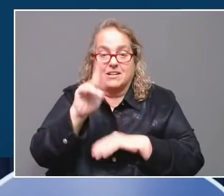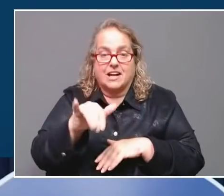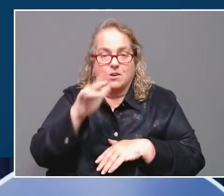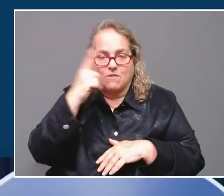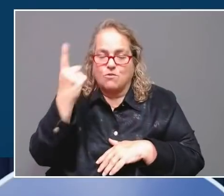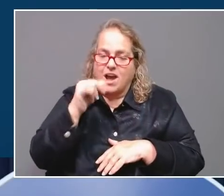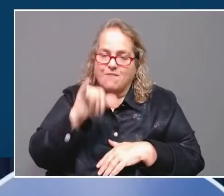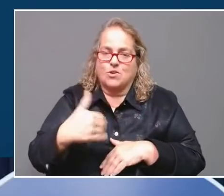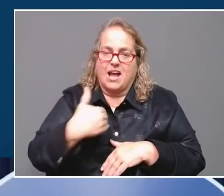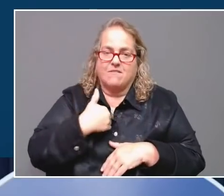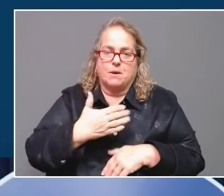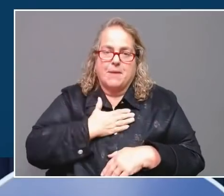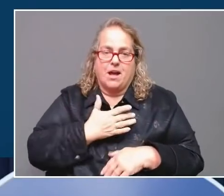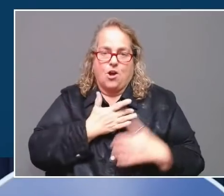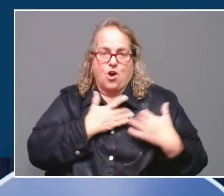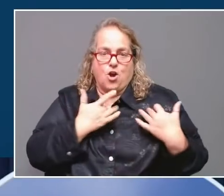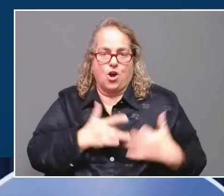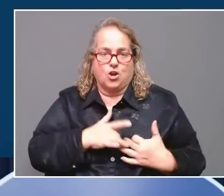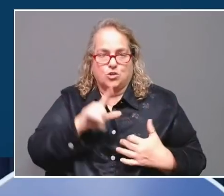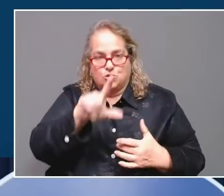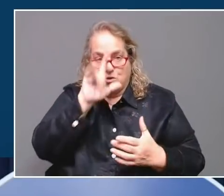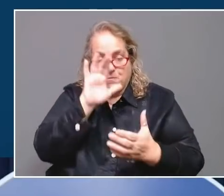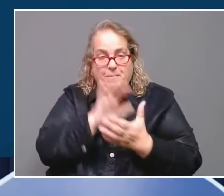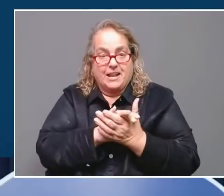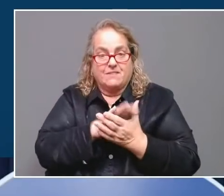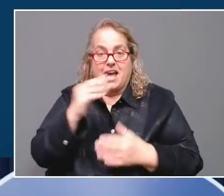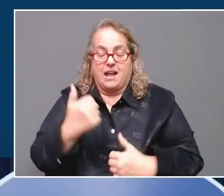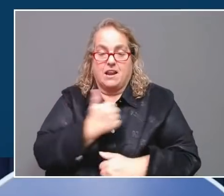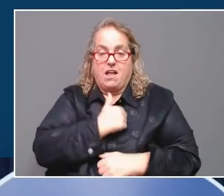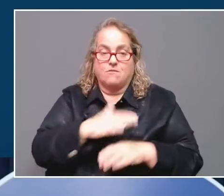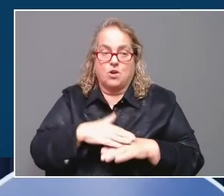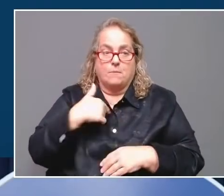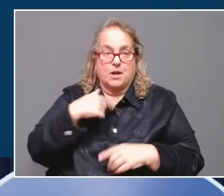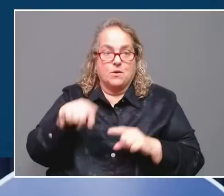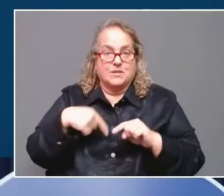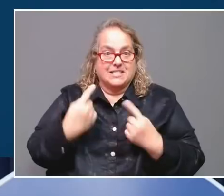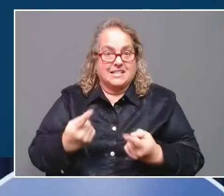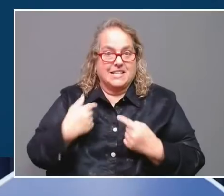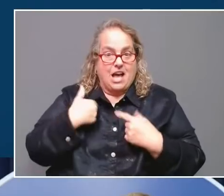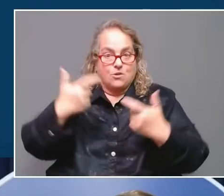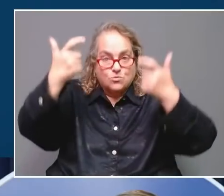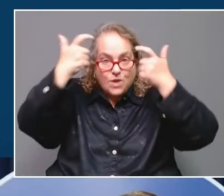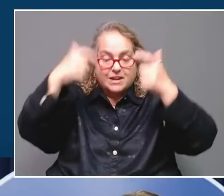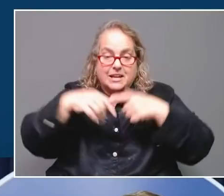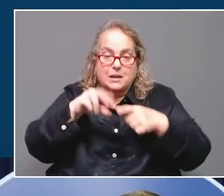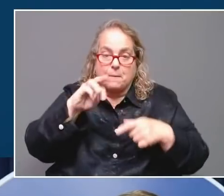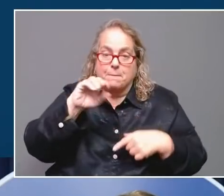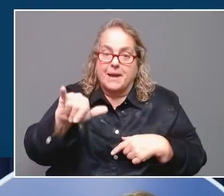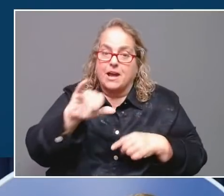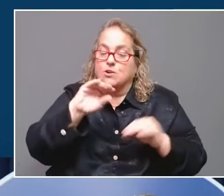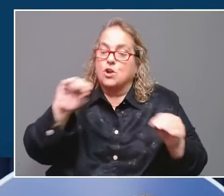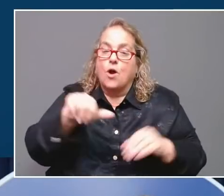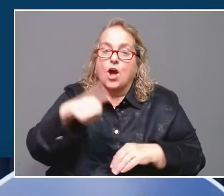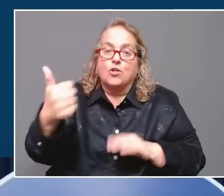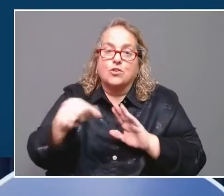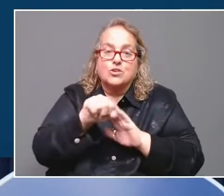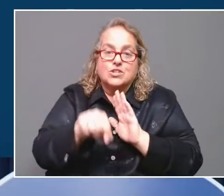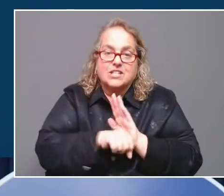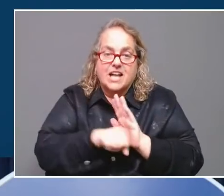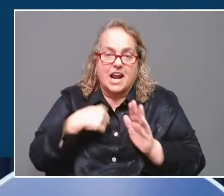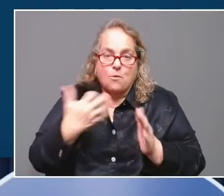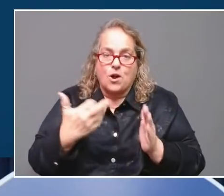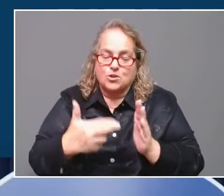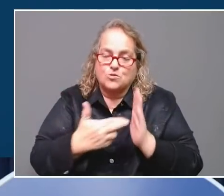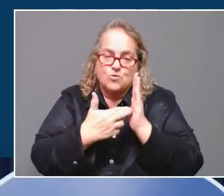You believed and loved on me since I was crowned in May, and there is no other state I would have wanted to represent on the Miss USA